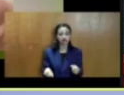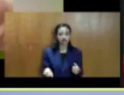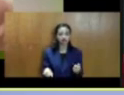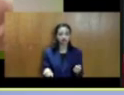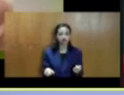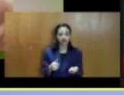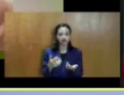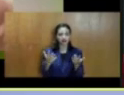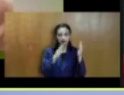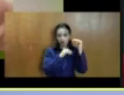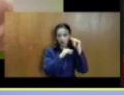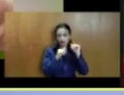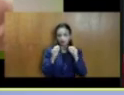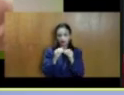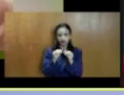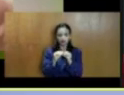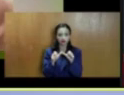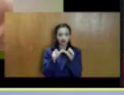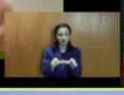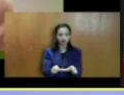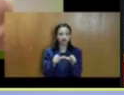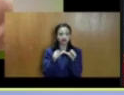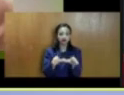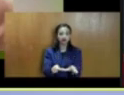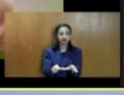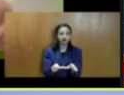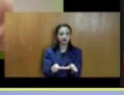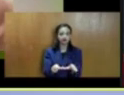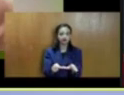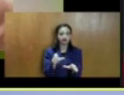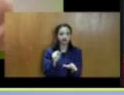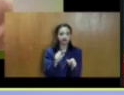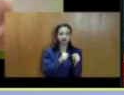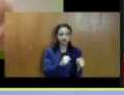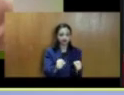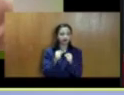hopefully enable some more sustainable procurement and sourcing strategies.